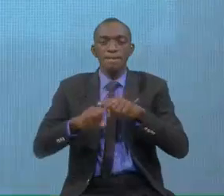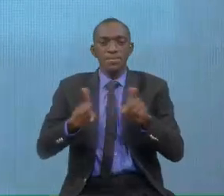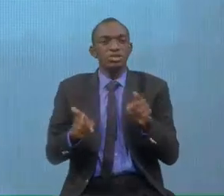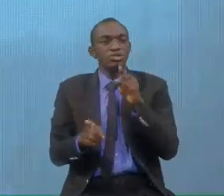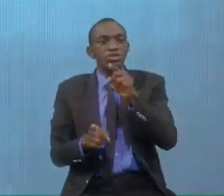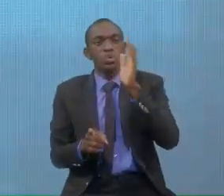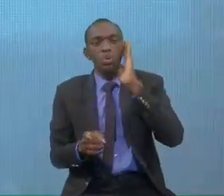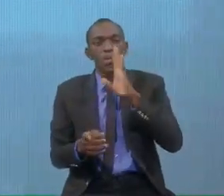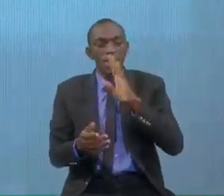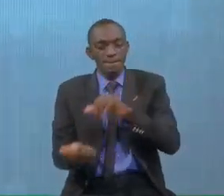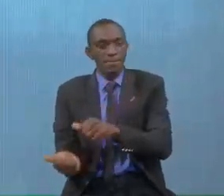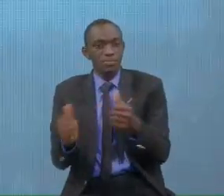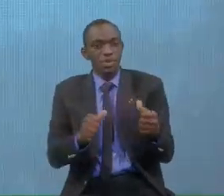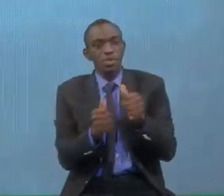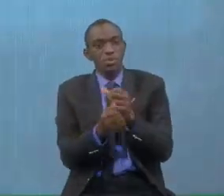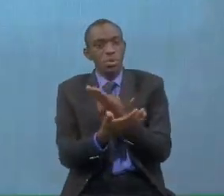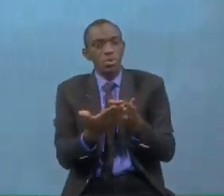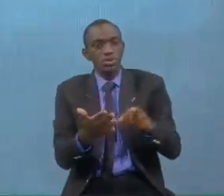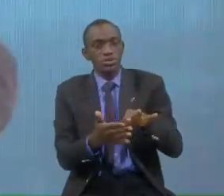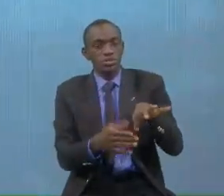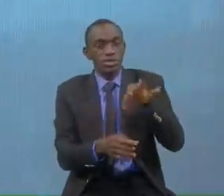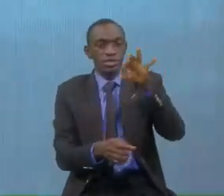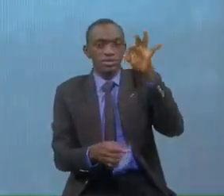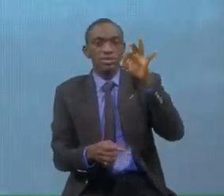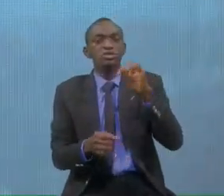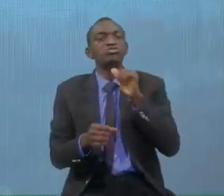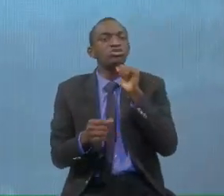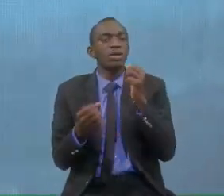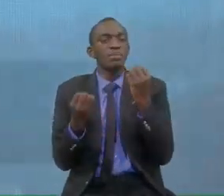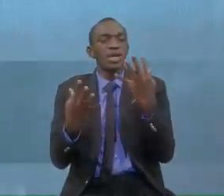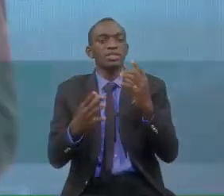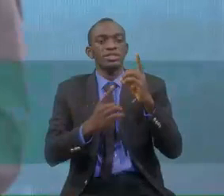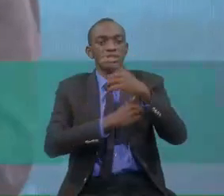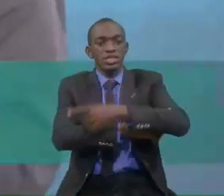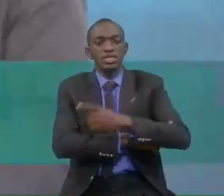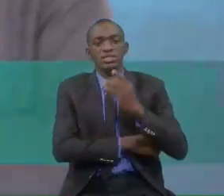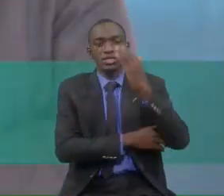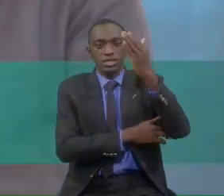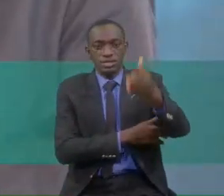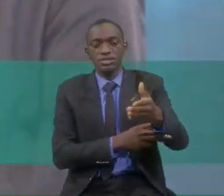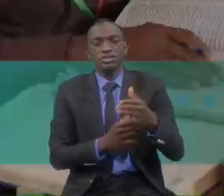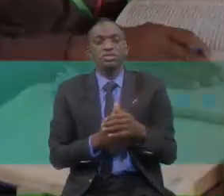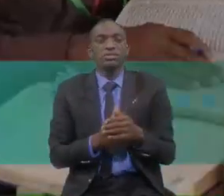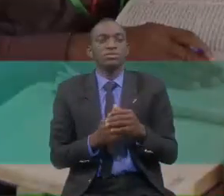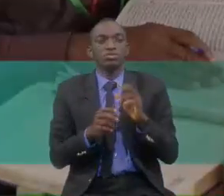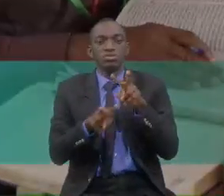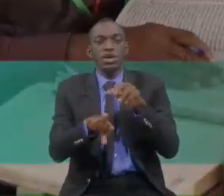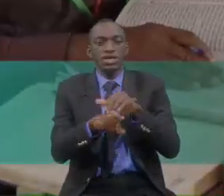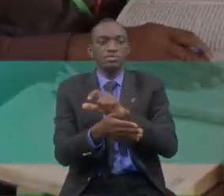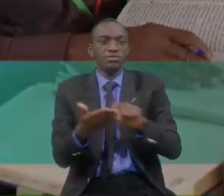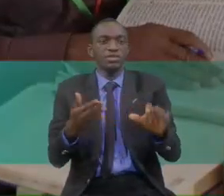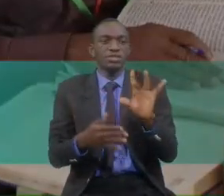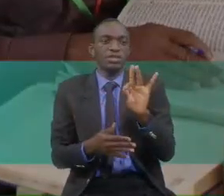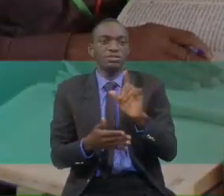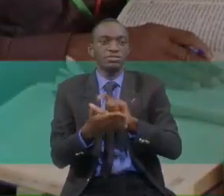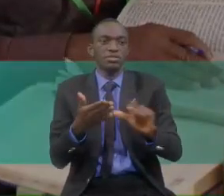be baptized with the Holy Ghost, Holy Spirit, not many days hence. Look at verse 8. In verse